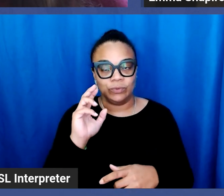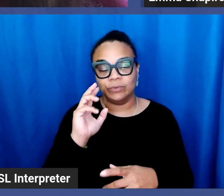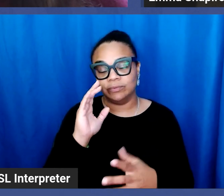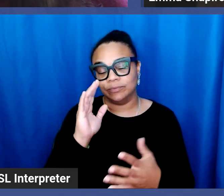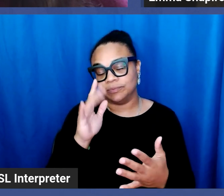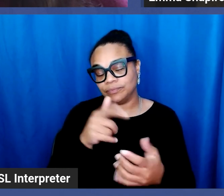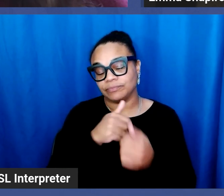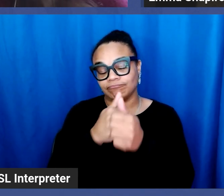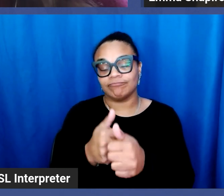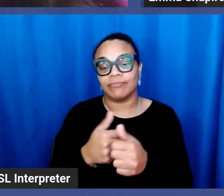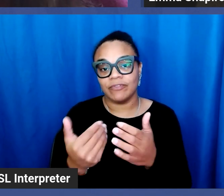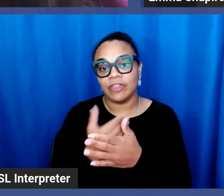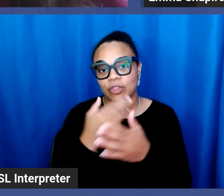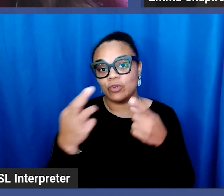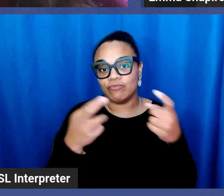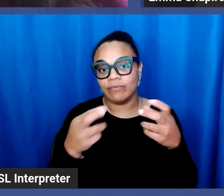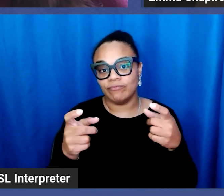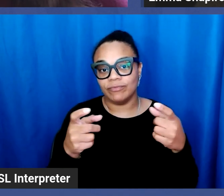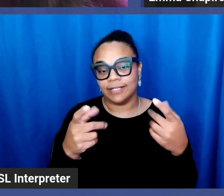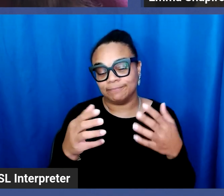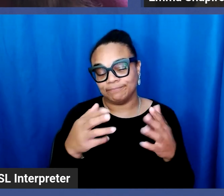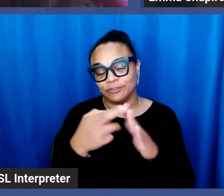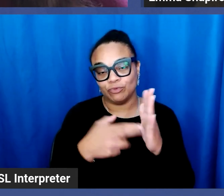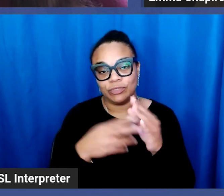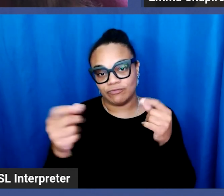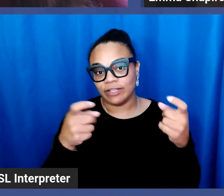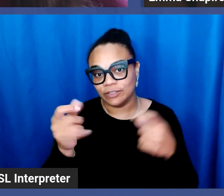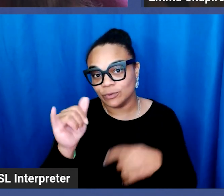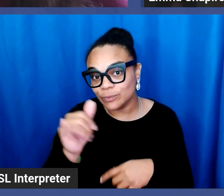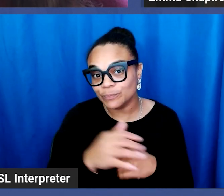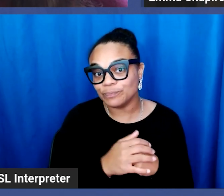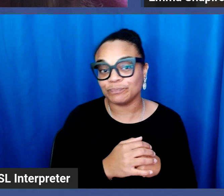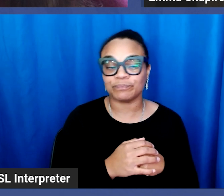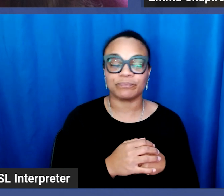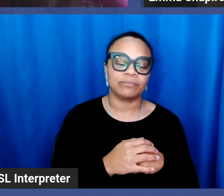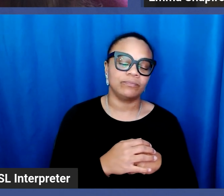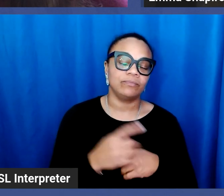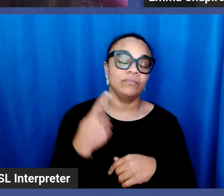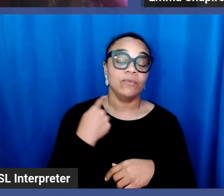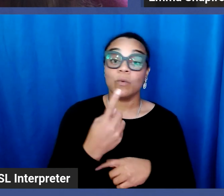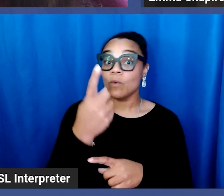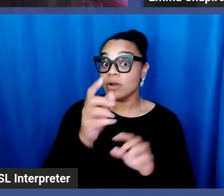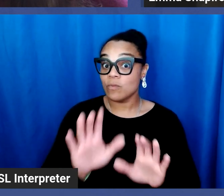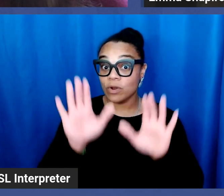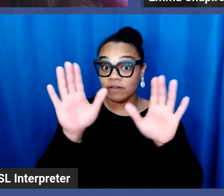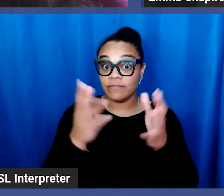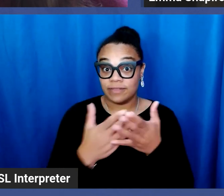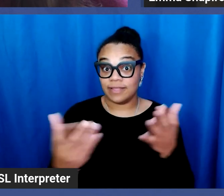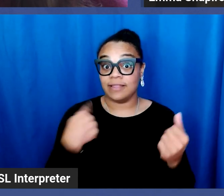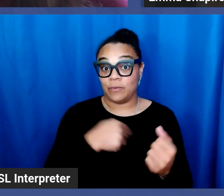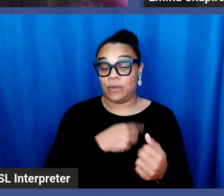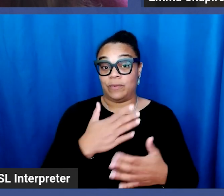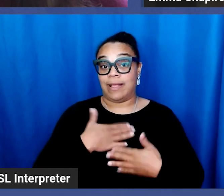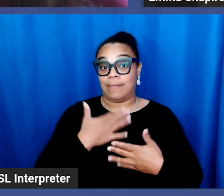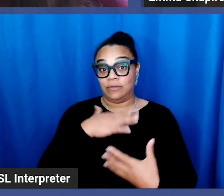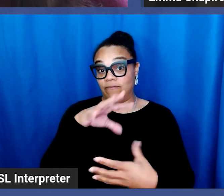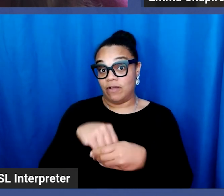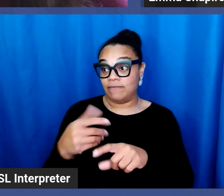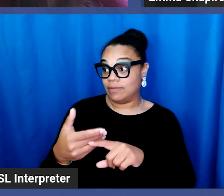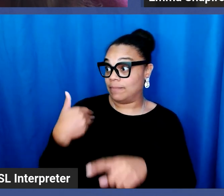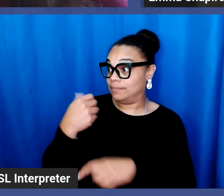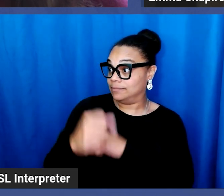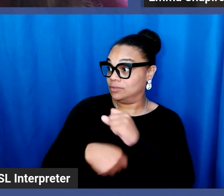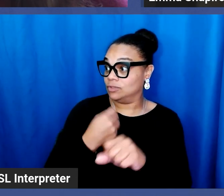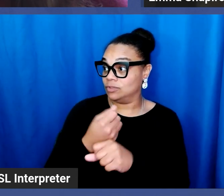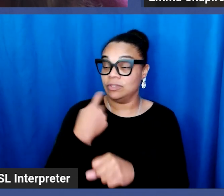to these new regulations. We had one wonderful thing that we were very happy to take part in this past year is that we